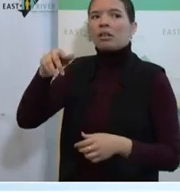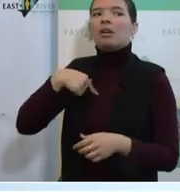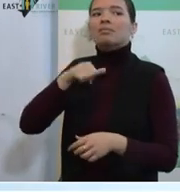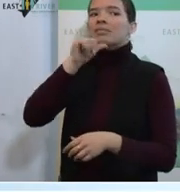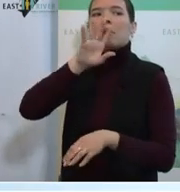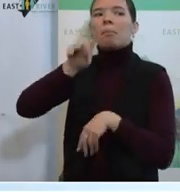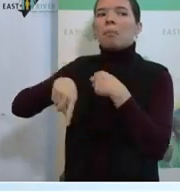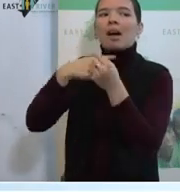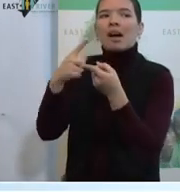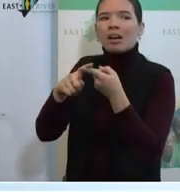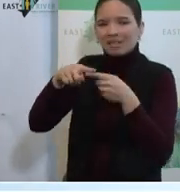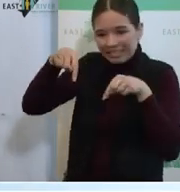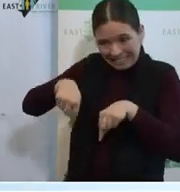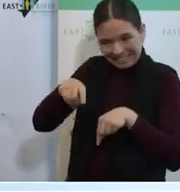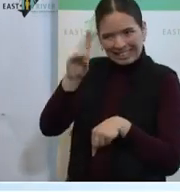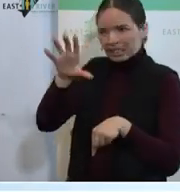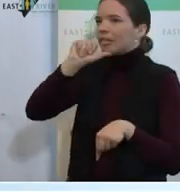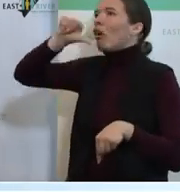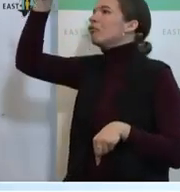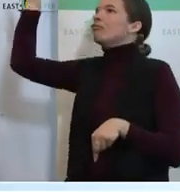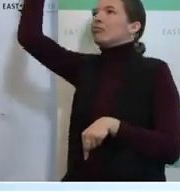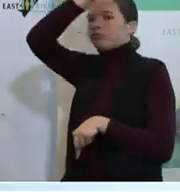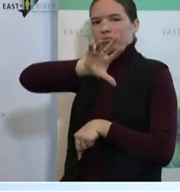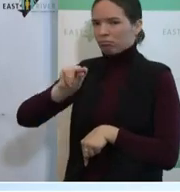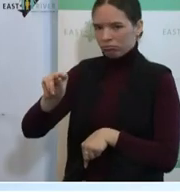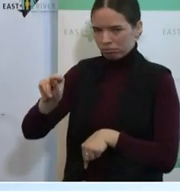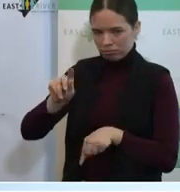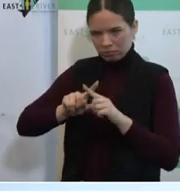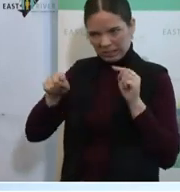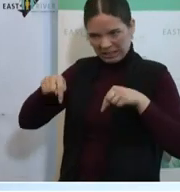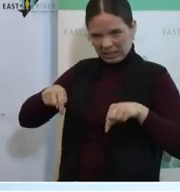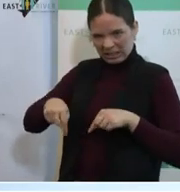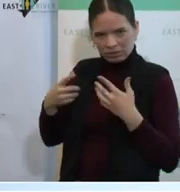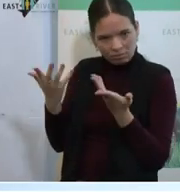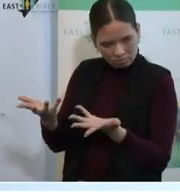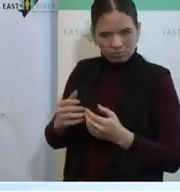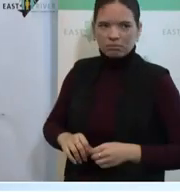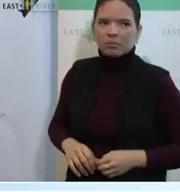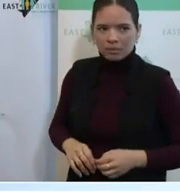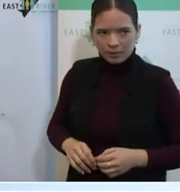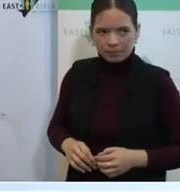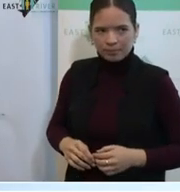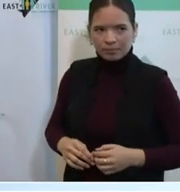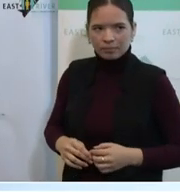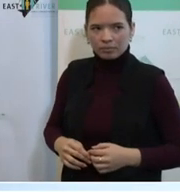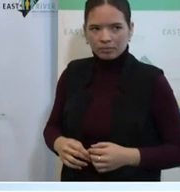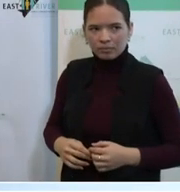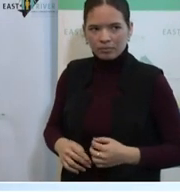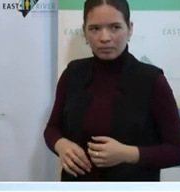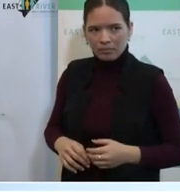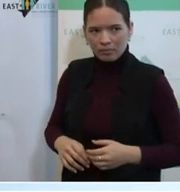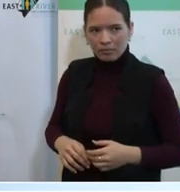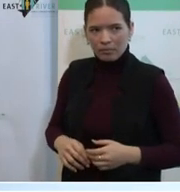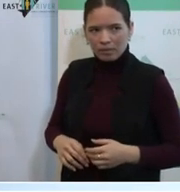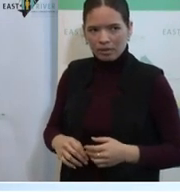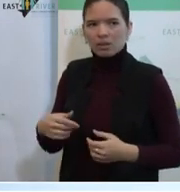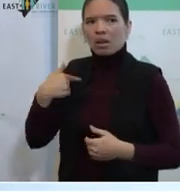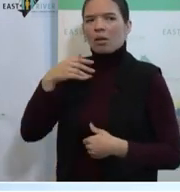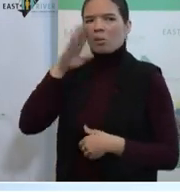Okay, it's like, give me an example so I can, one thing that I can ask the director about. No,